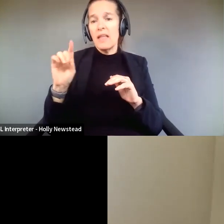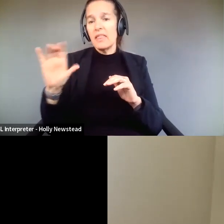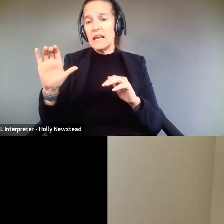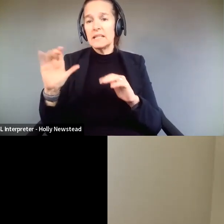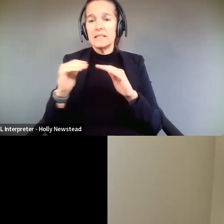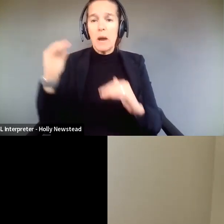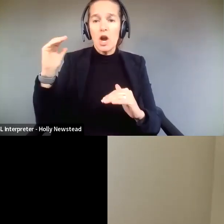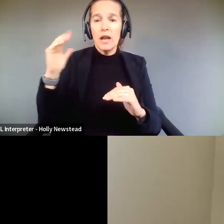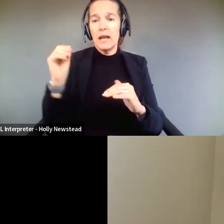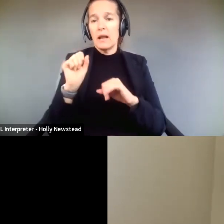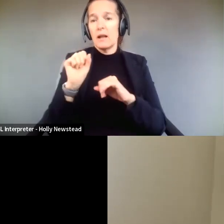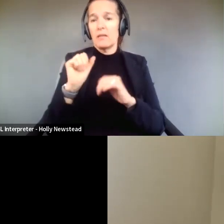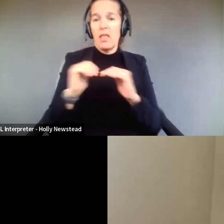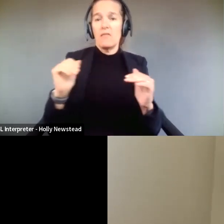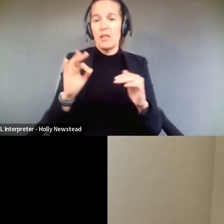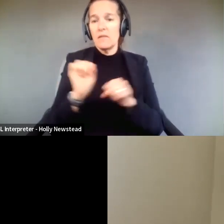employment?